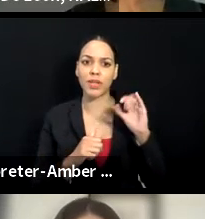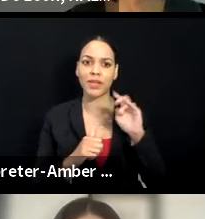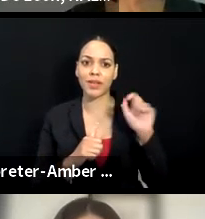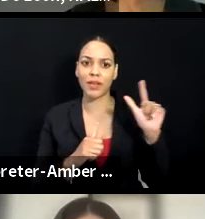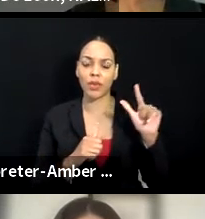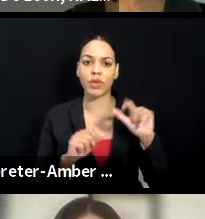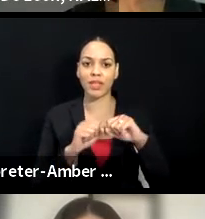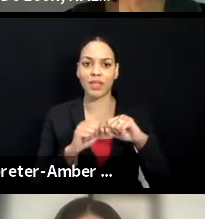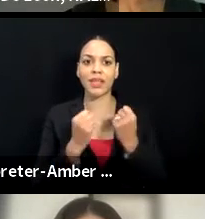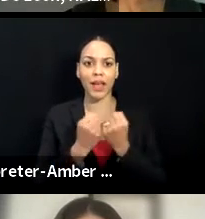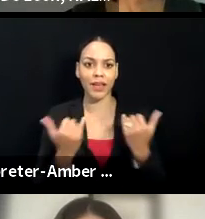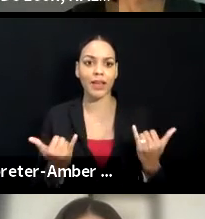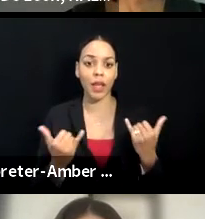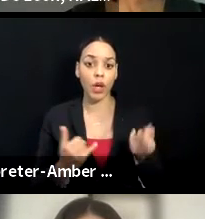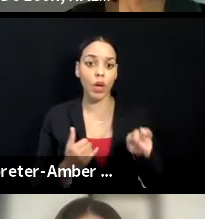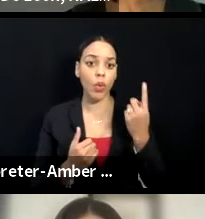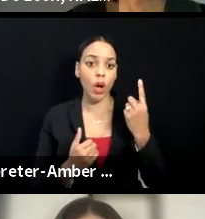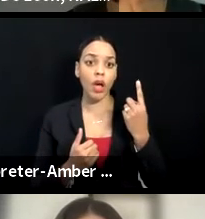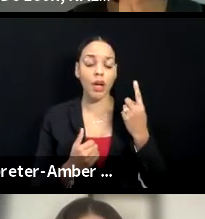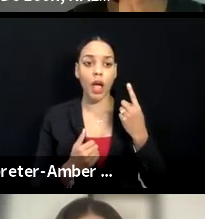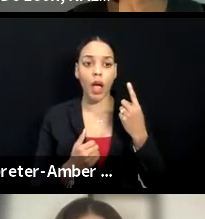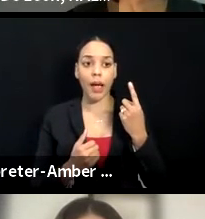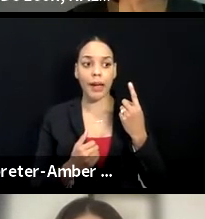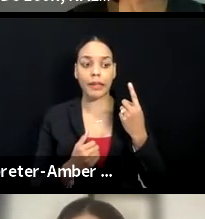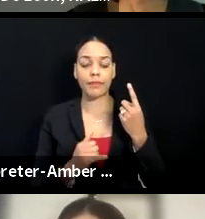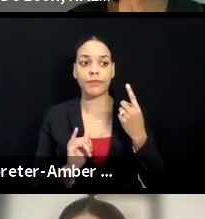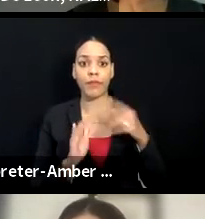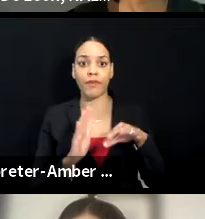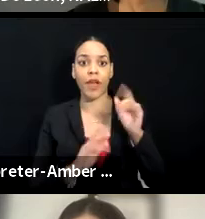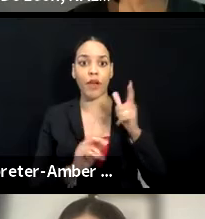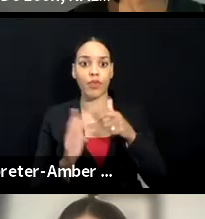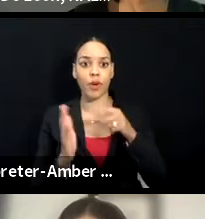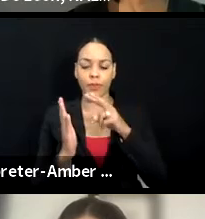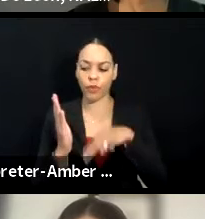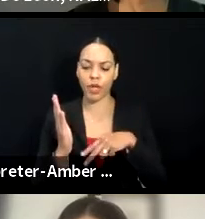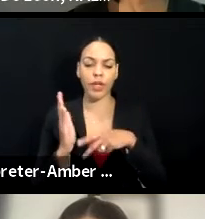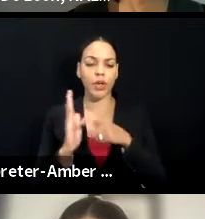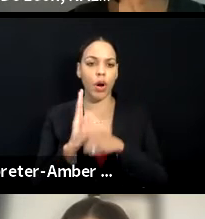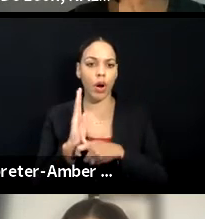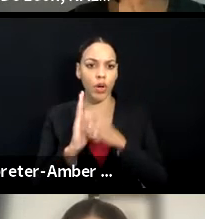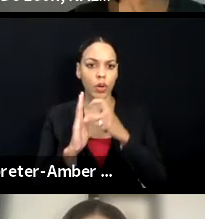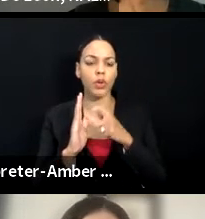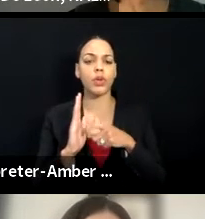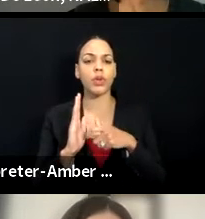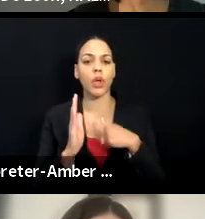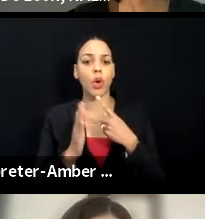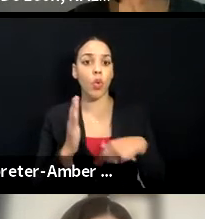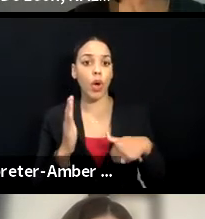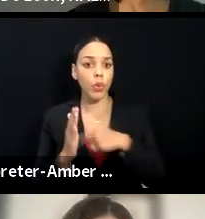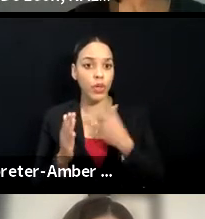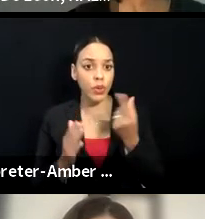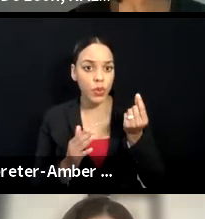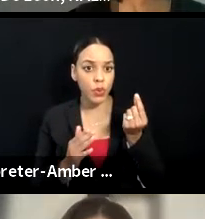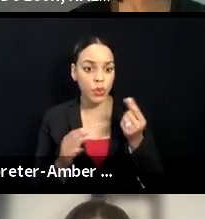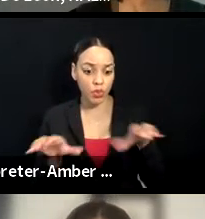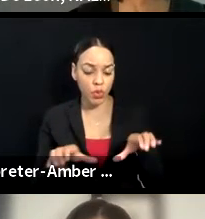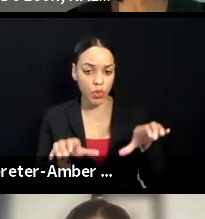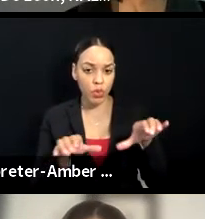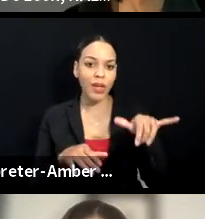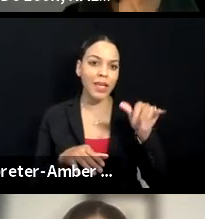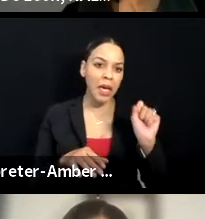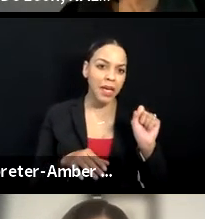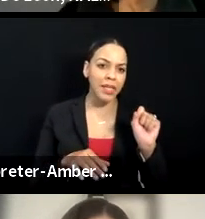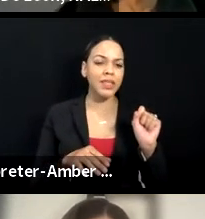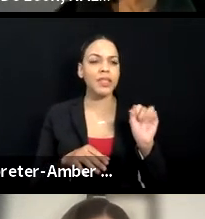of the realizations that I got out of this article was that what we do, yes, it's the touchy-feely